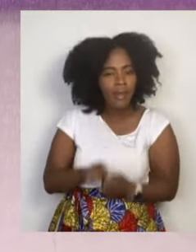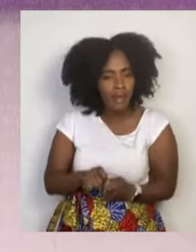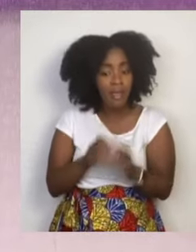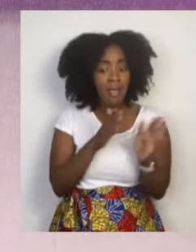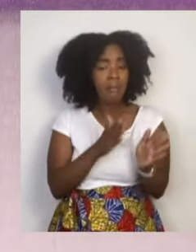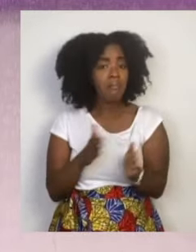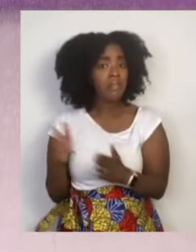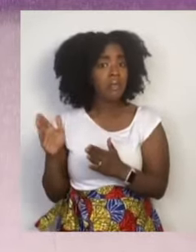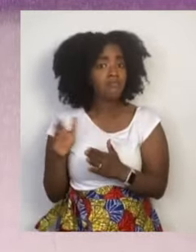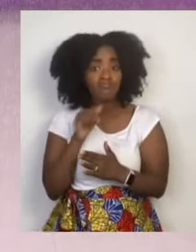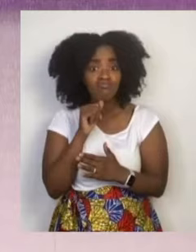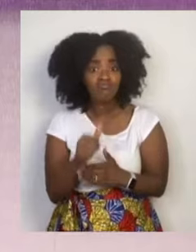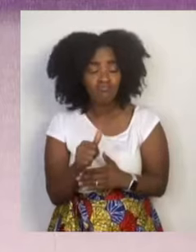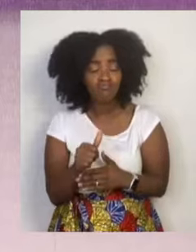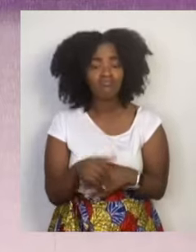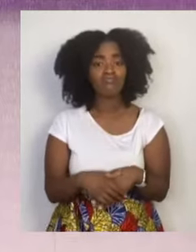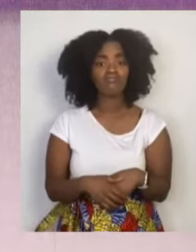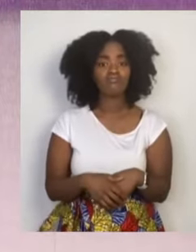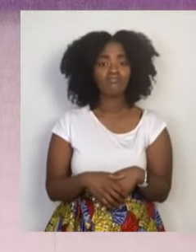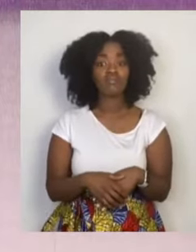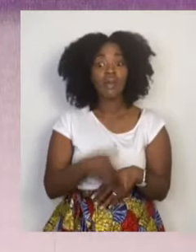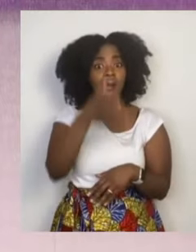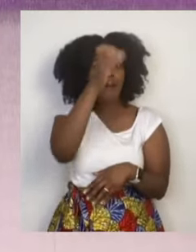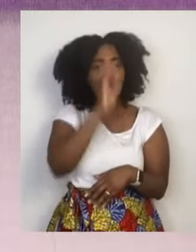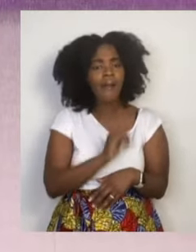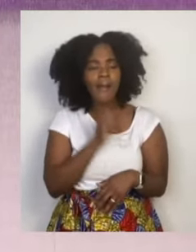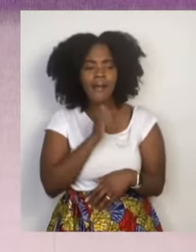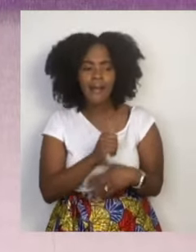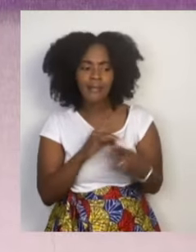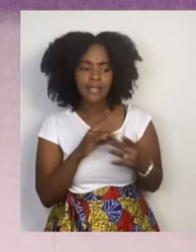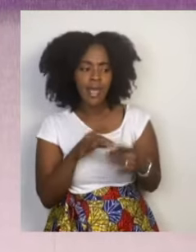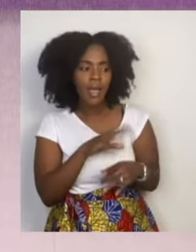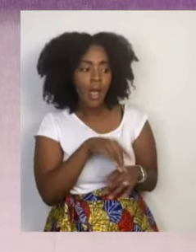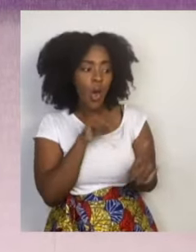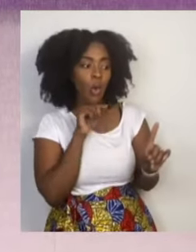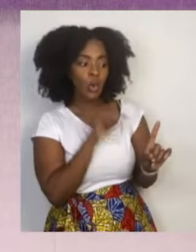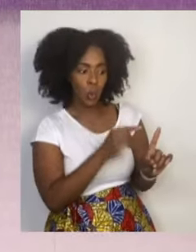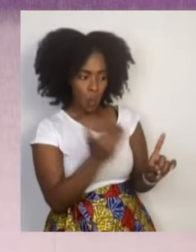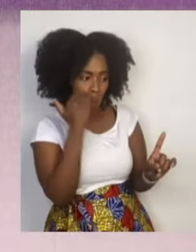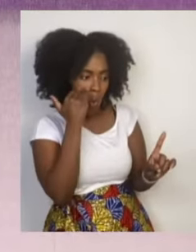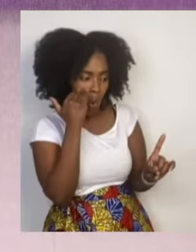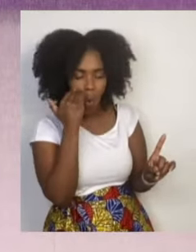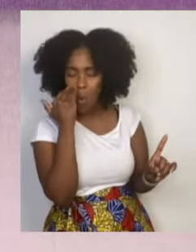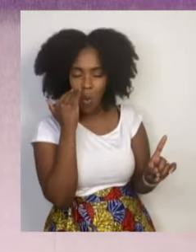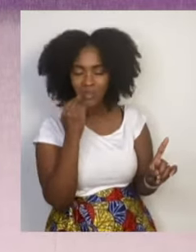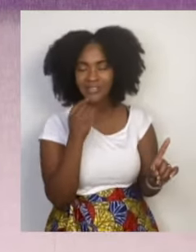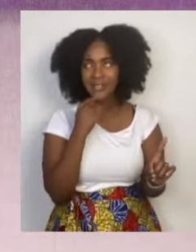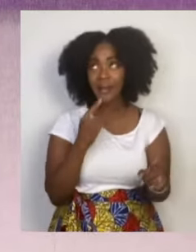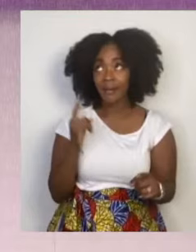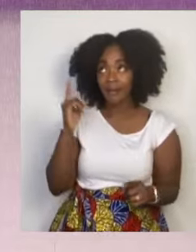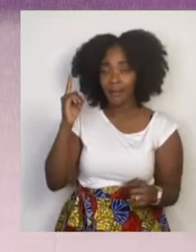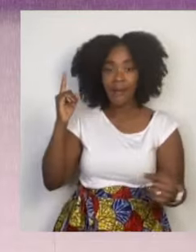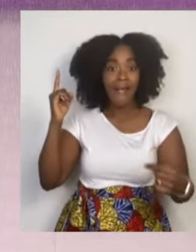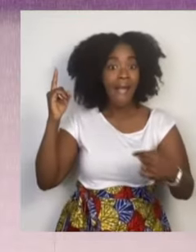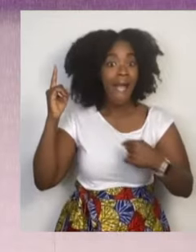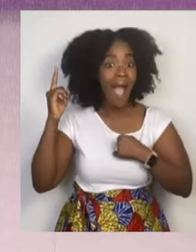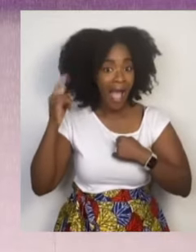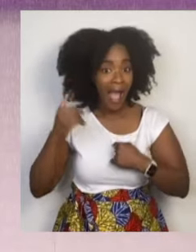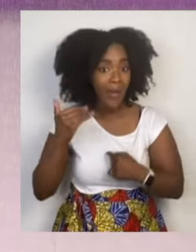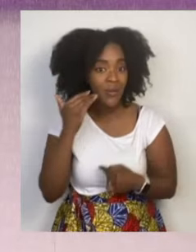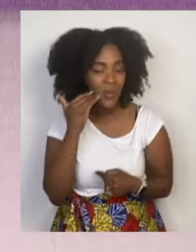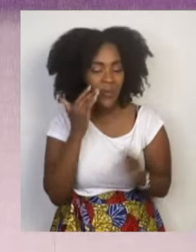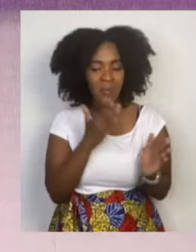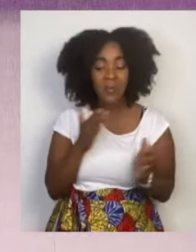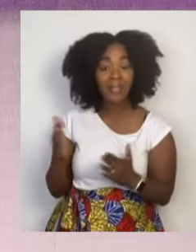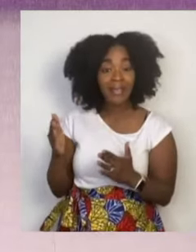you know the plans I have for you. He said, I know the plans that I have for you. He said, tell them I